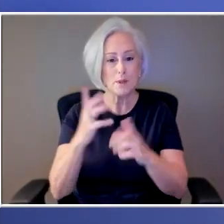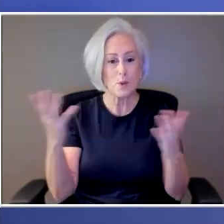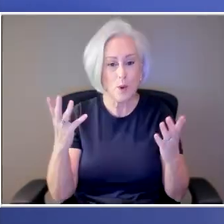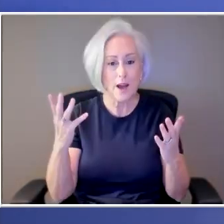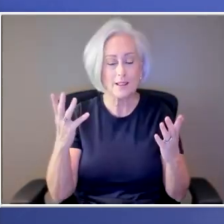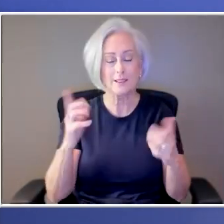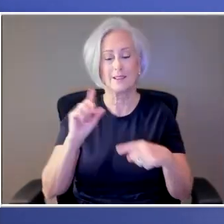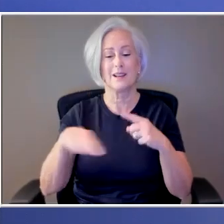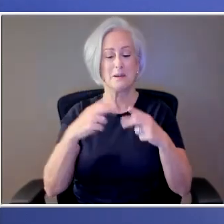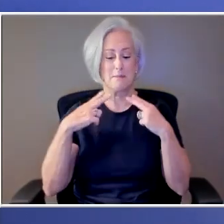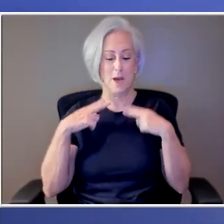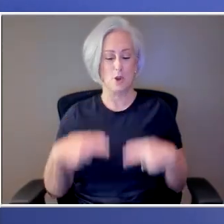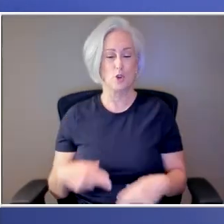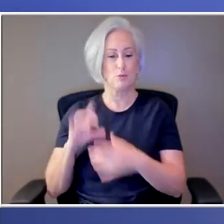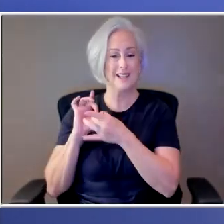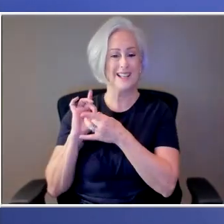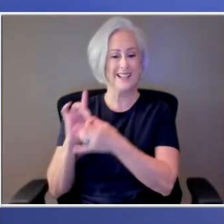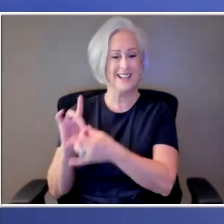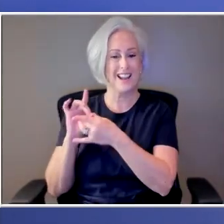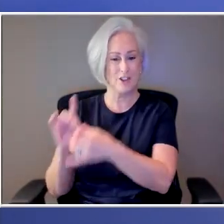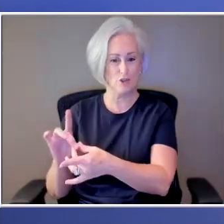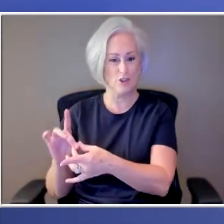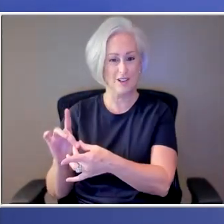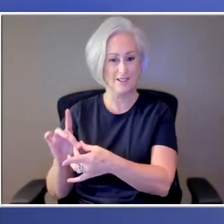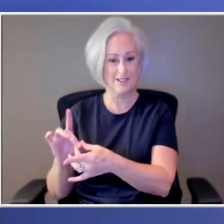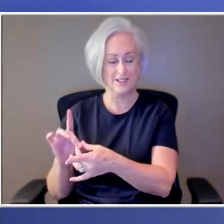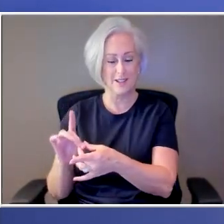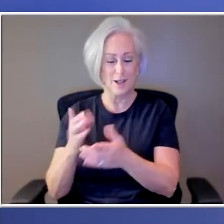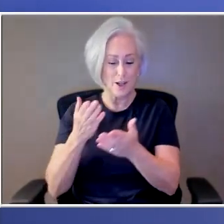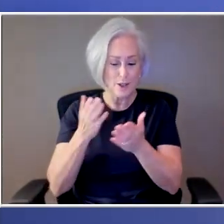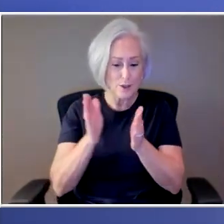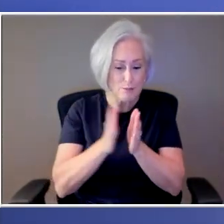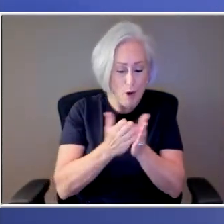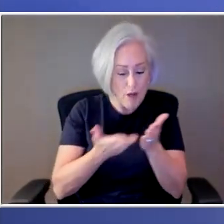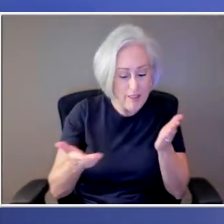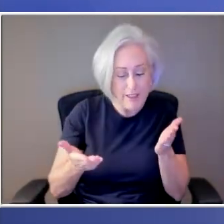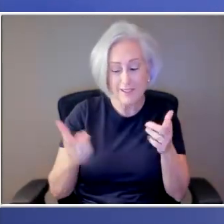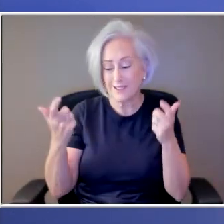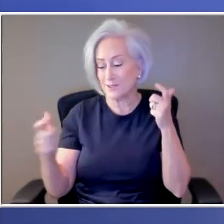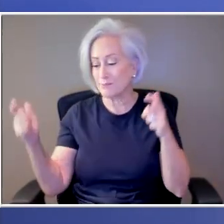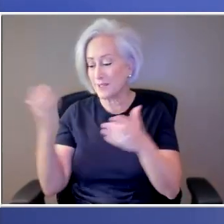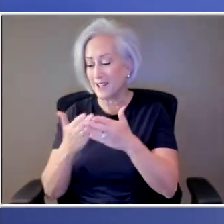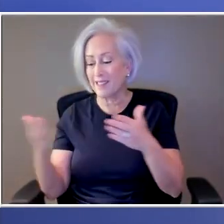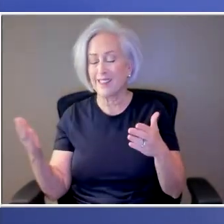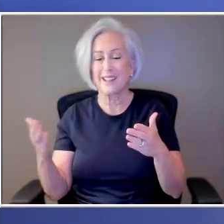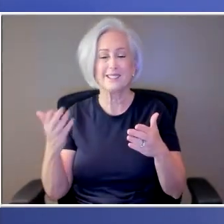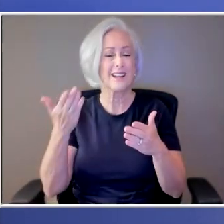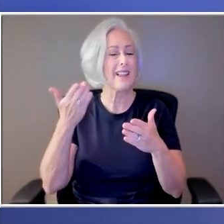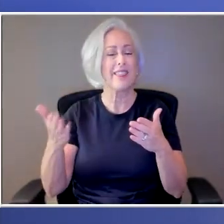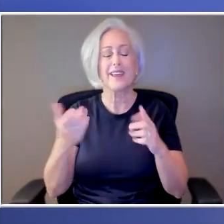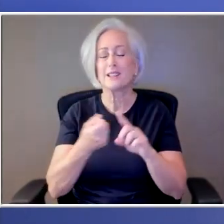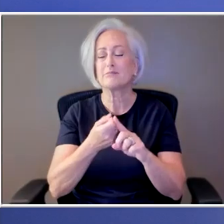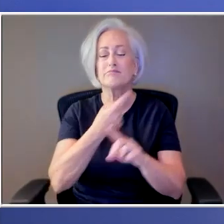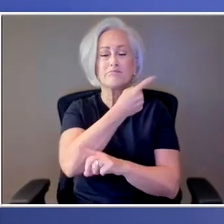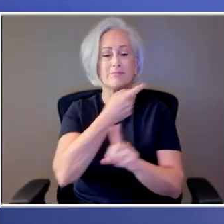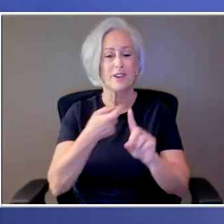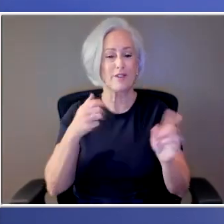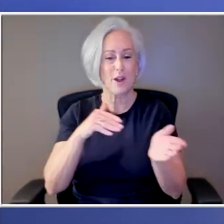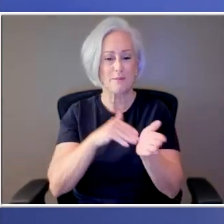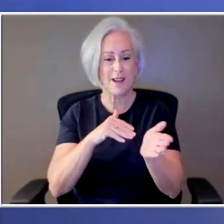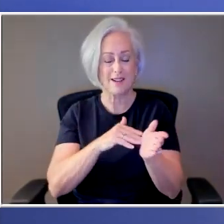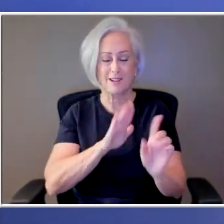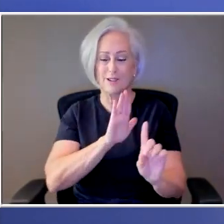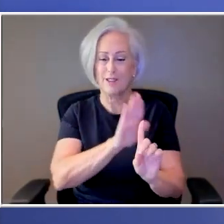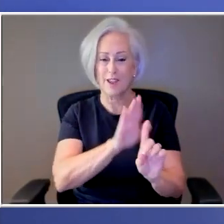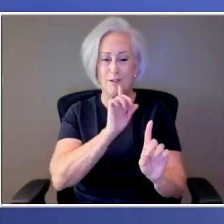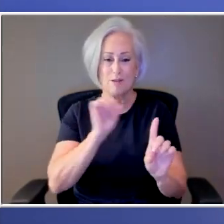connection, gestures, big and small, that go way beyond doctor's orders. And today, we're sharing the story behind two